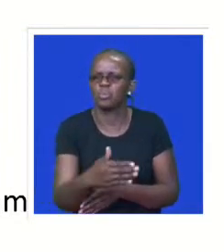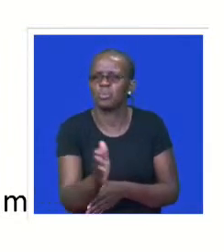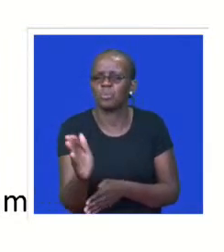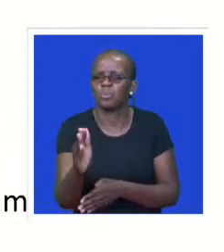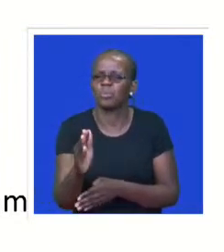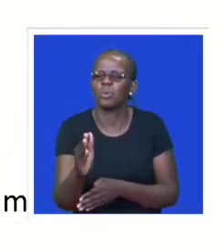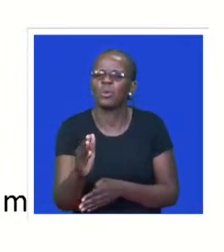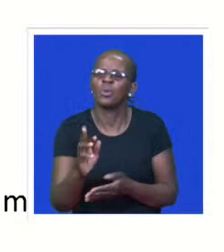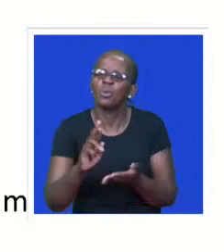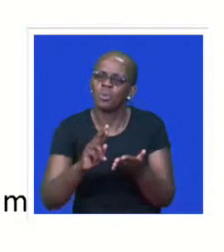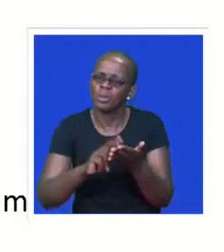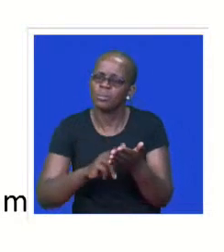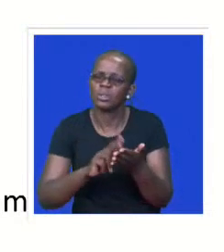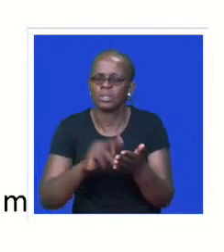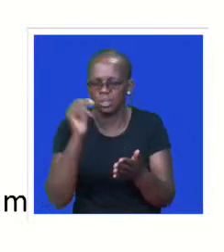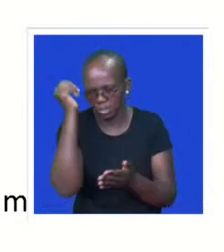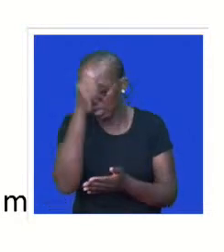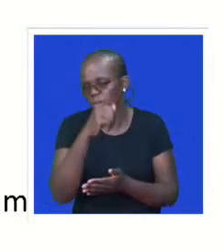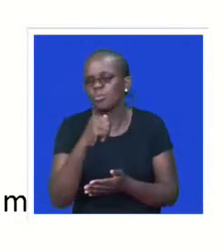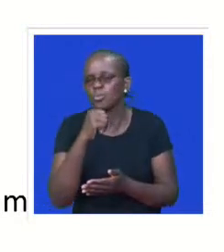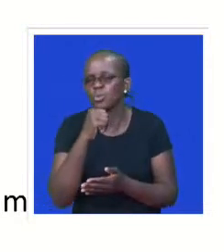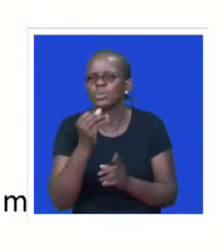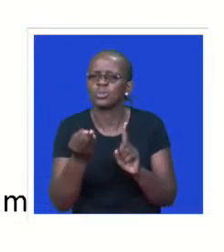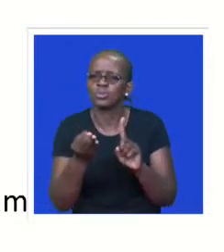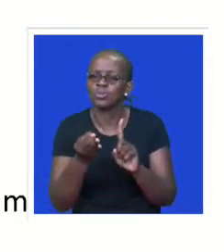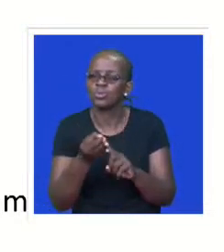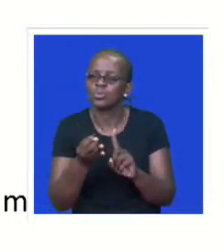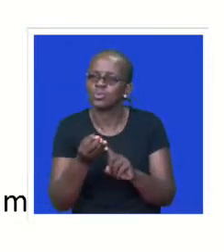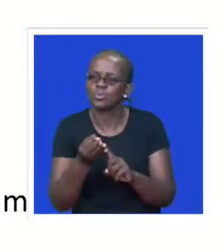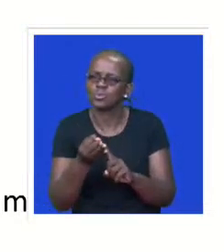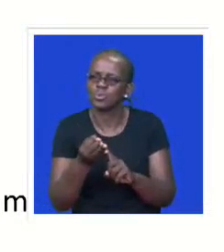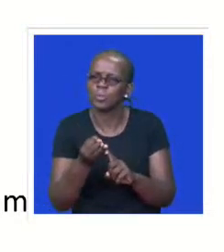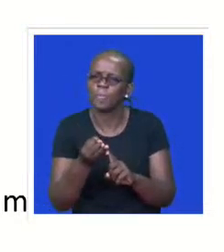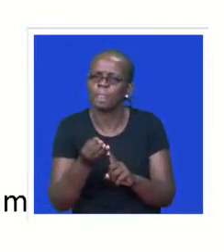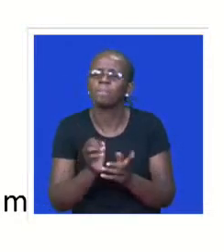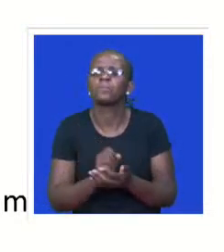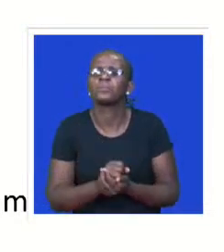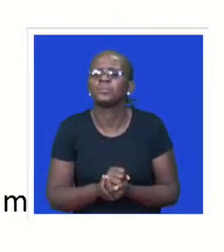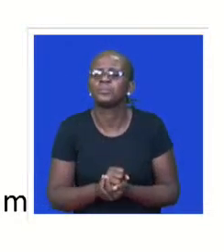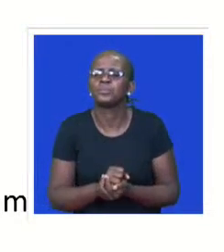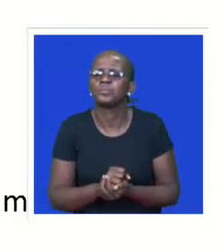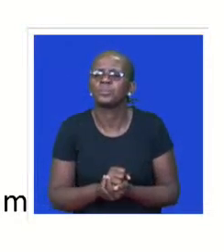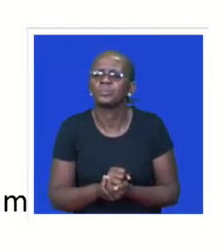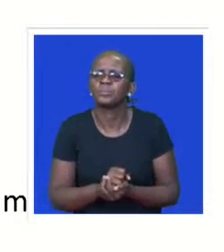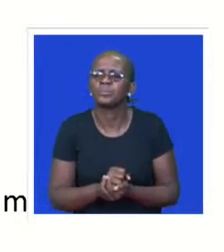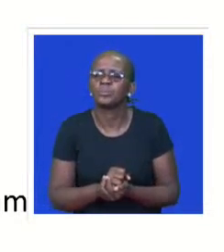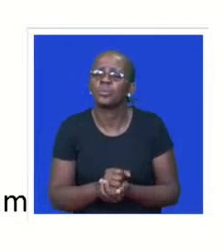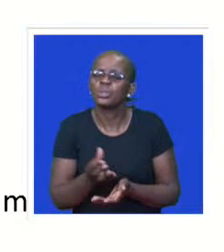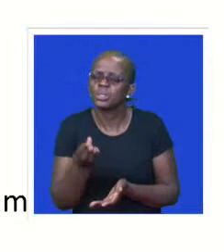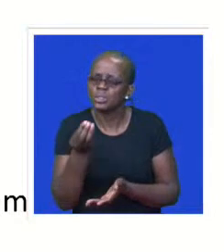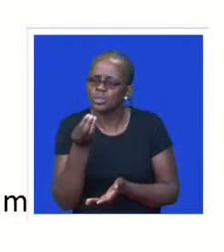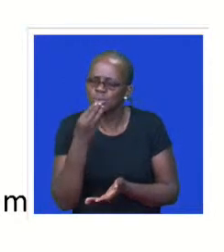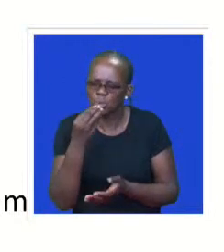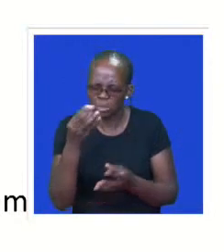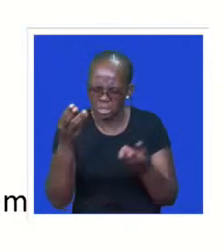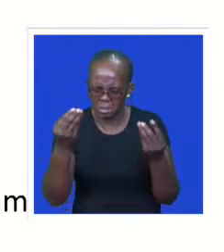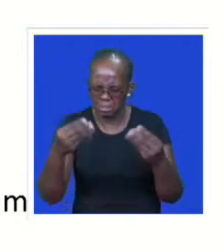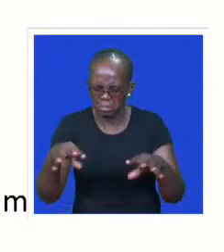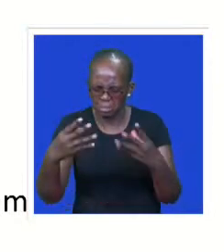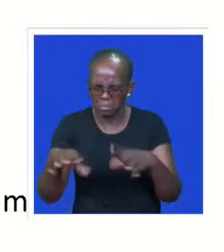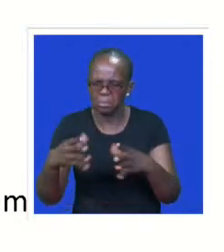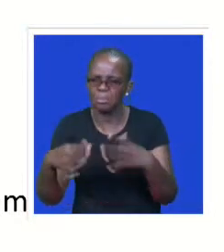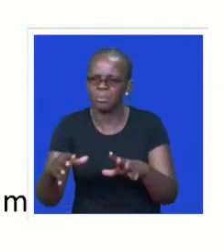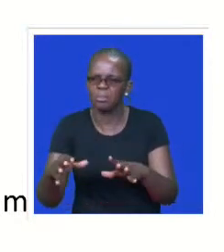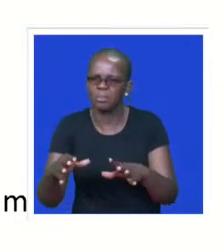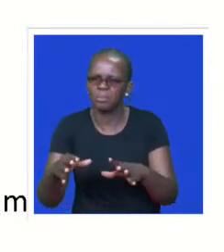curse, dear Lena. And number two is that it's supposed to eat dust for the rest of its life. And